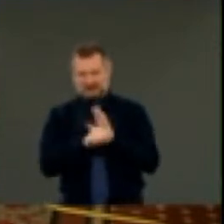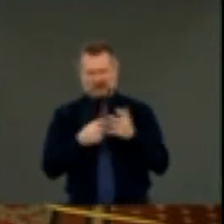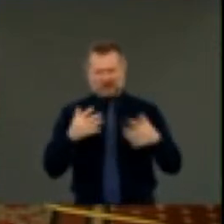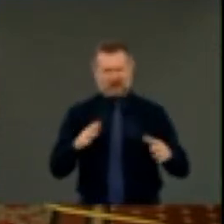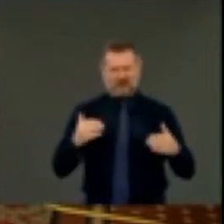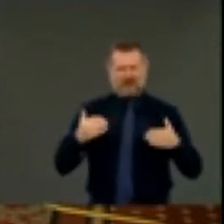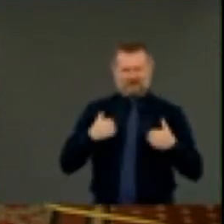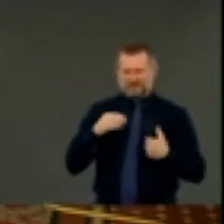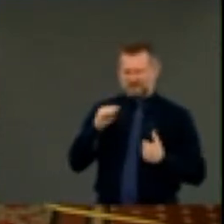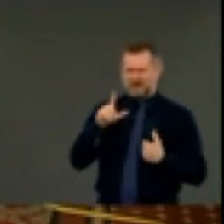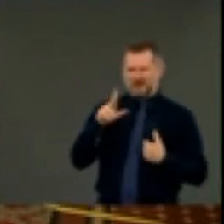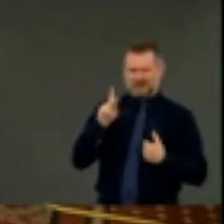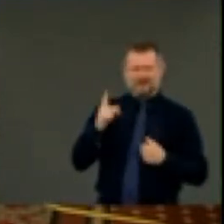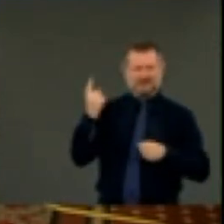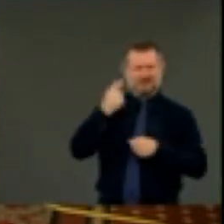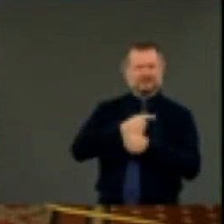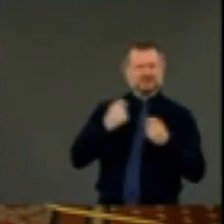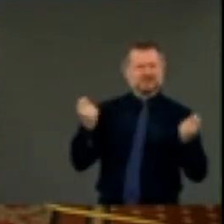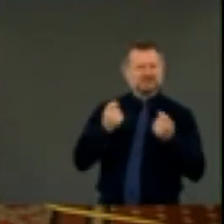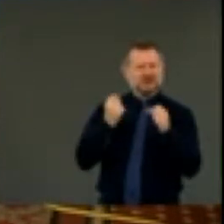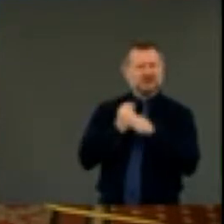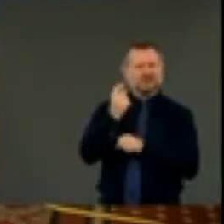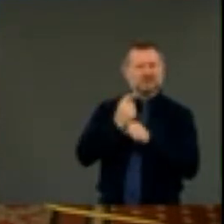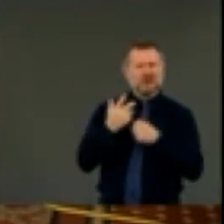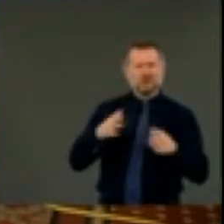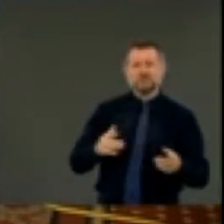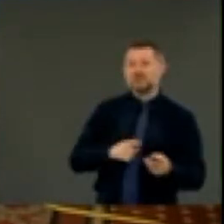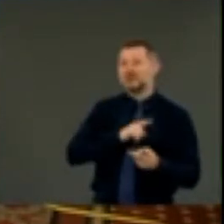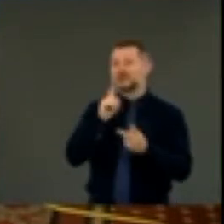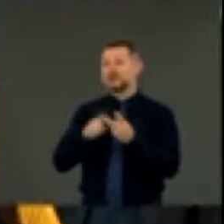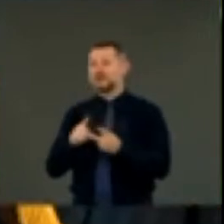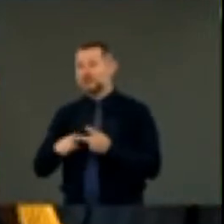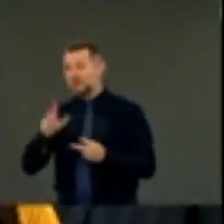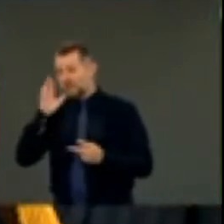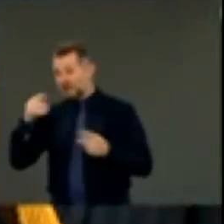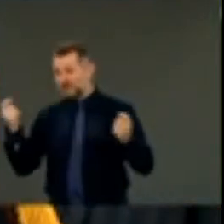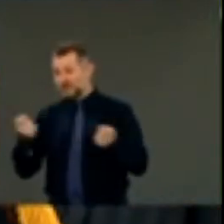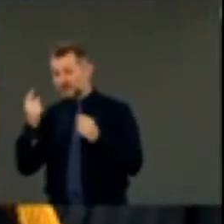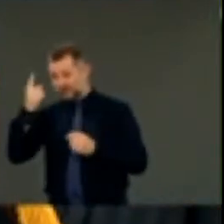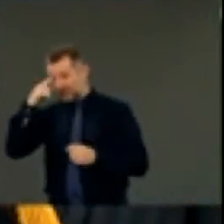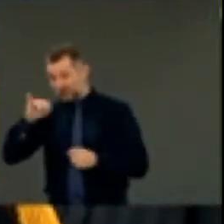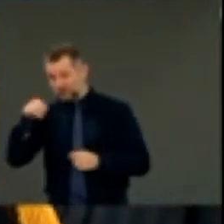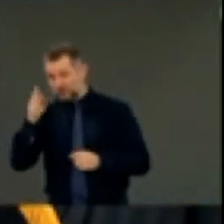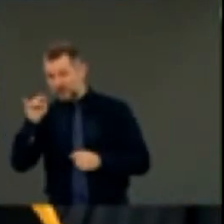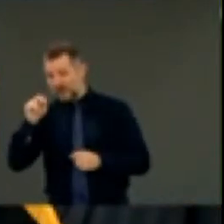celebration every year. Would you also consider a Juneteenth celebration? I would.